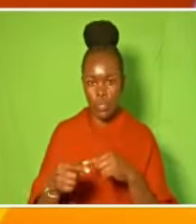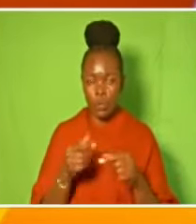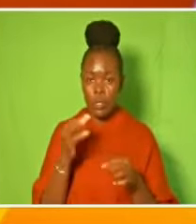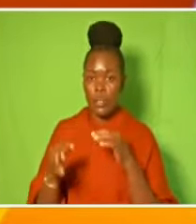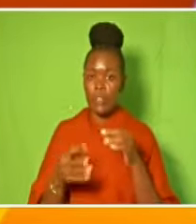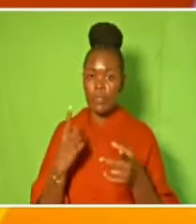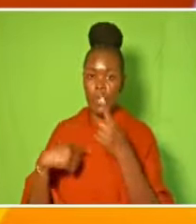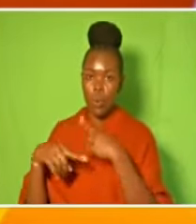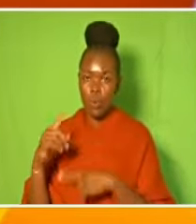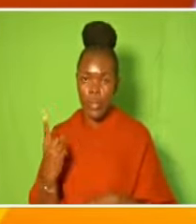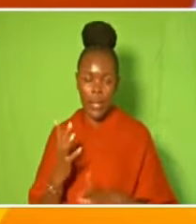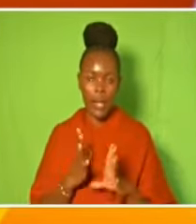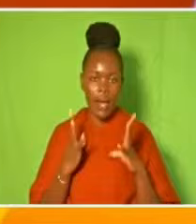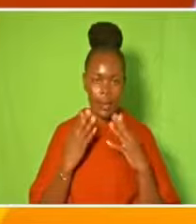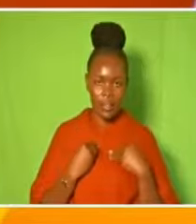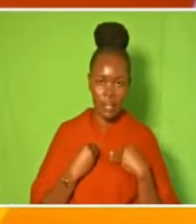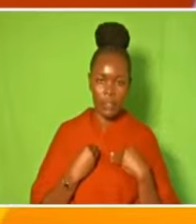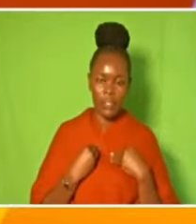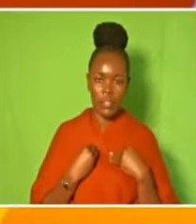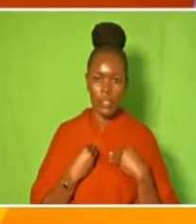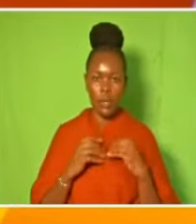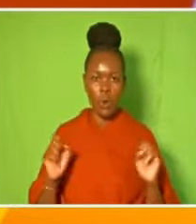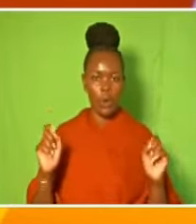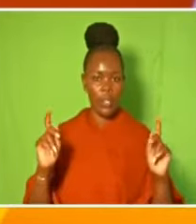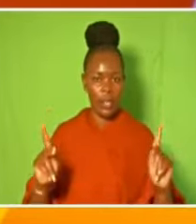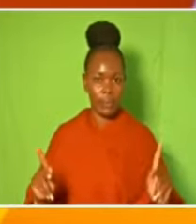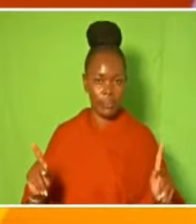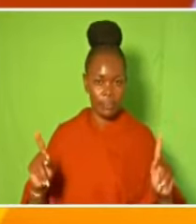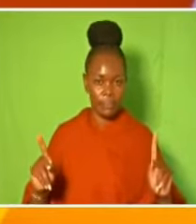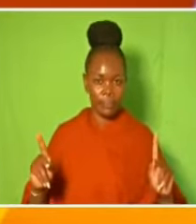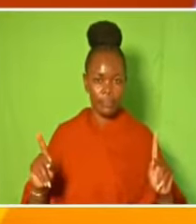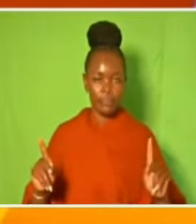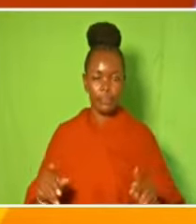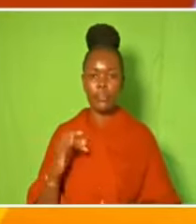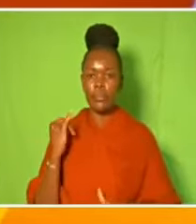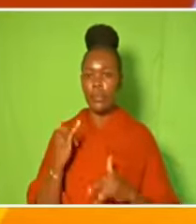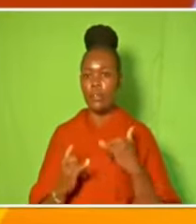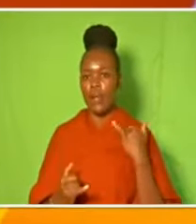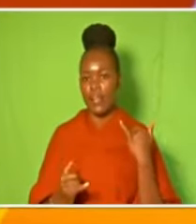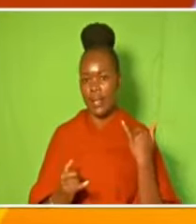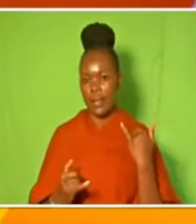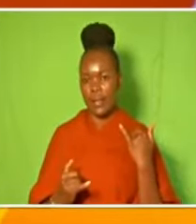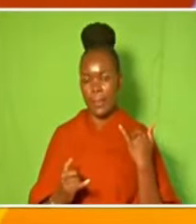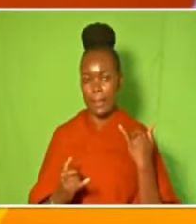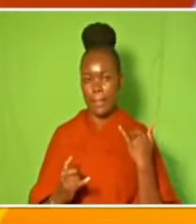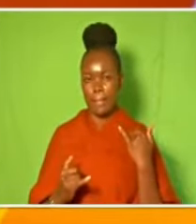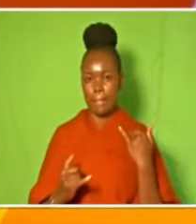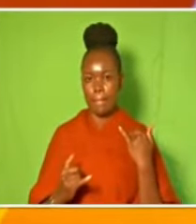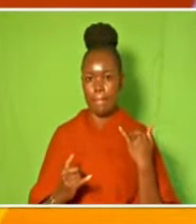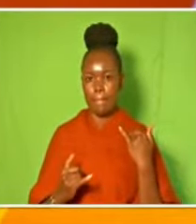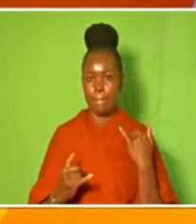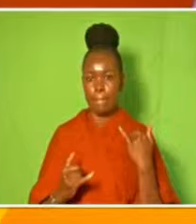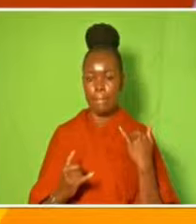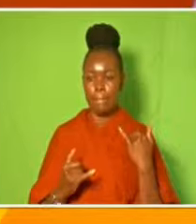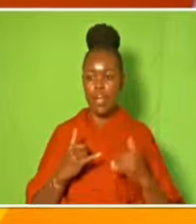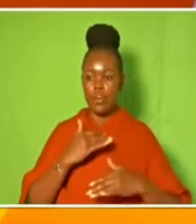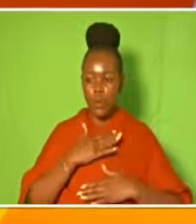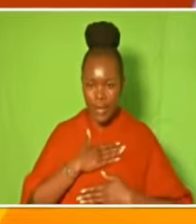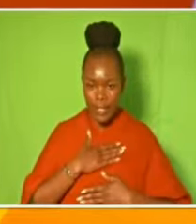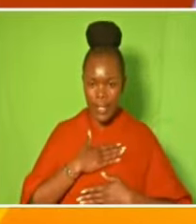Wakiwashinda, mwakubali. Kama si hivyo. Ya mwisho, Your